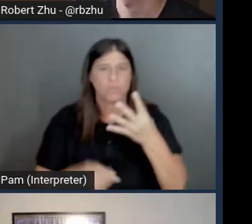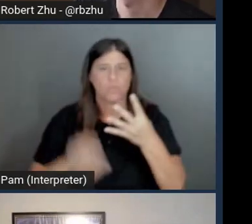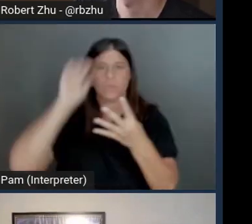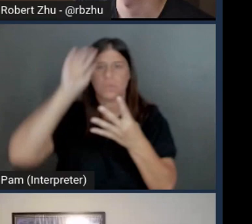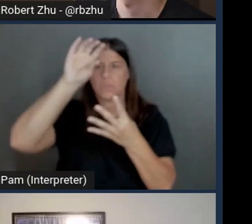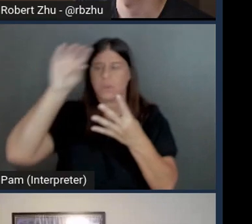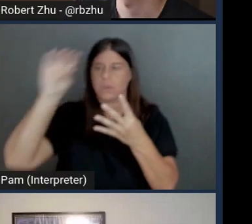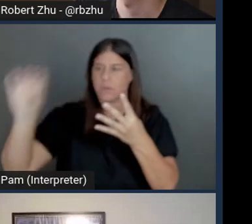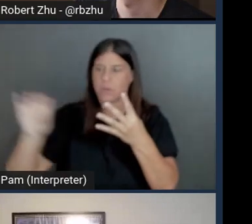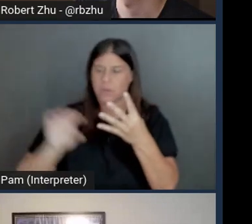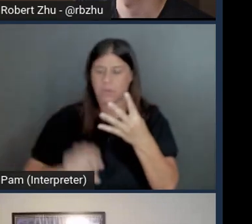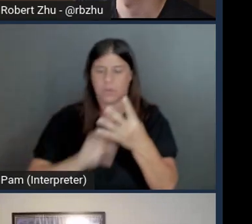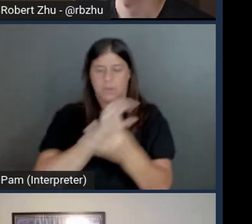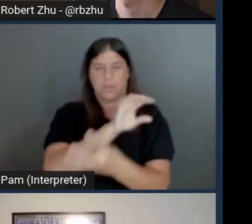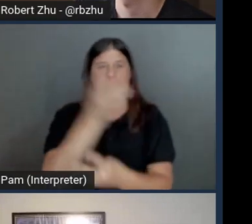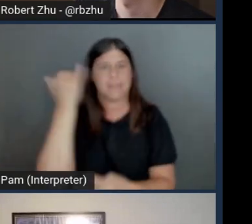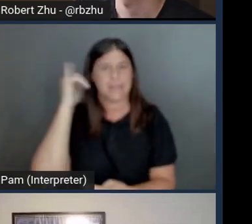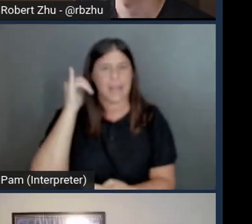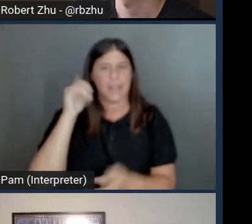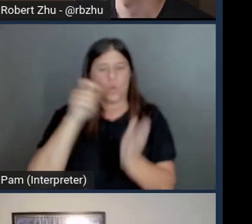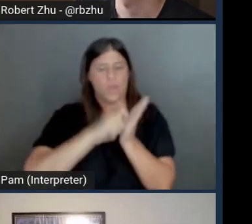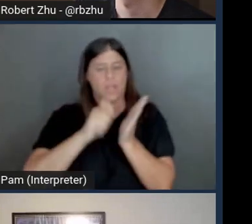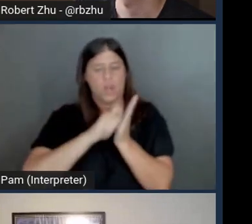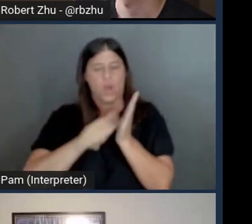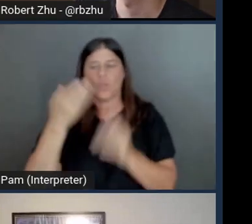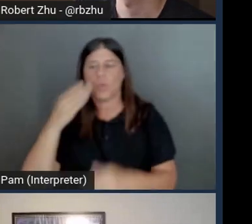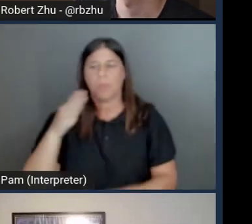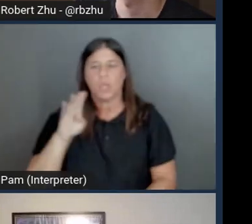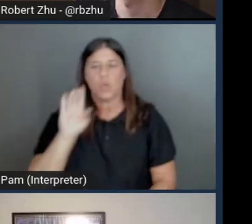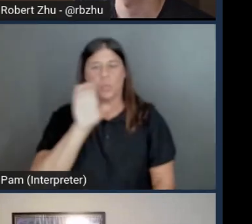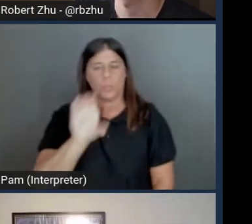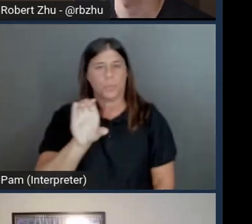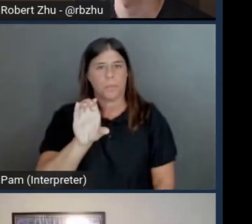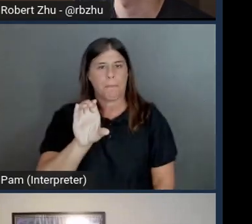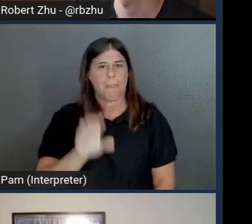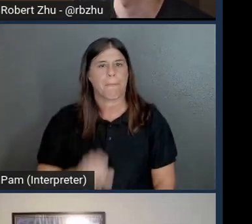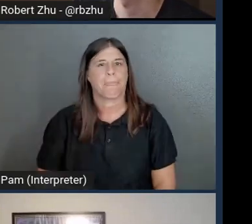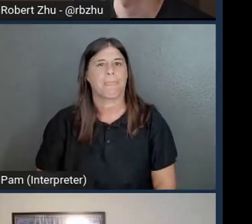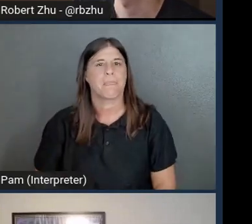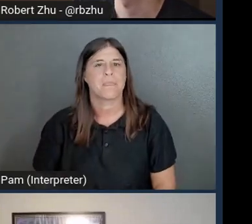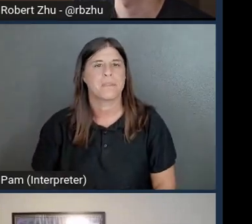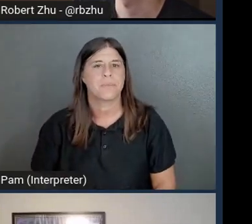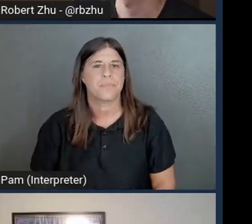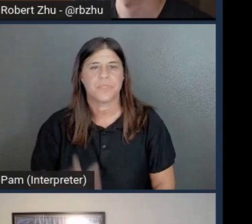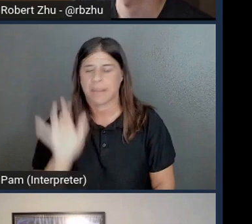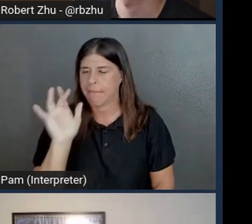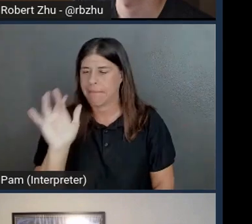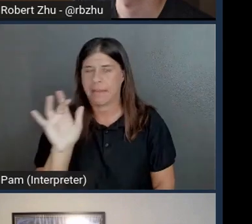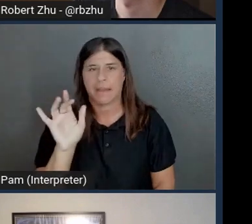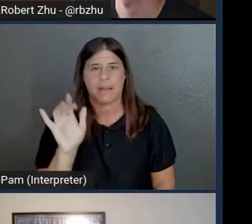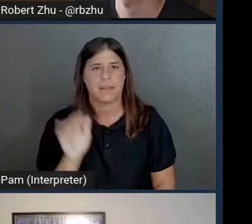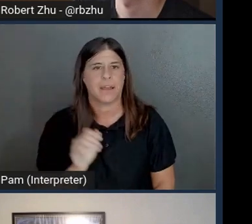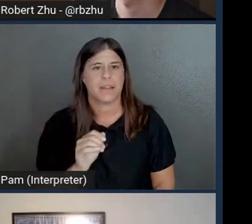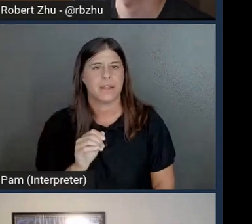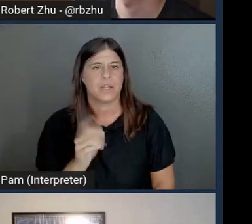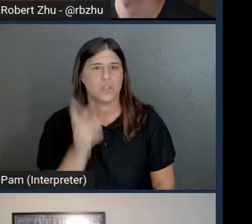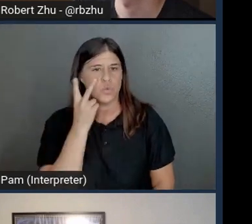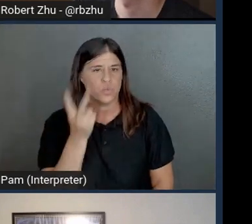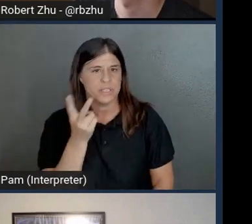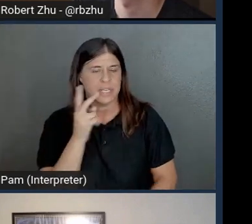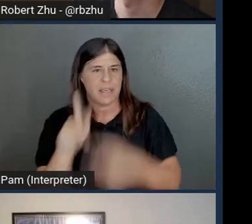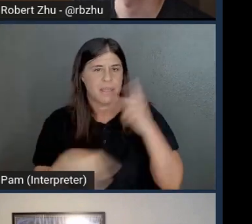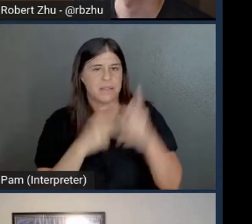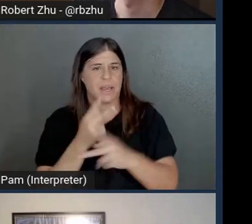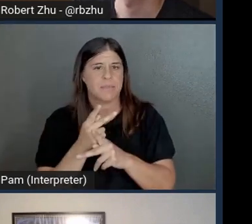shown in yellow and an author that's shown in blue. We can come in here, we can click on this. We can see the types